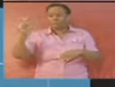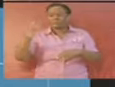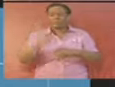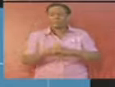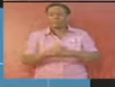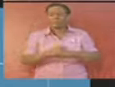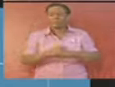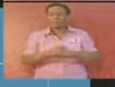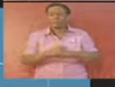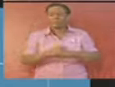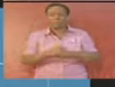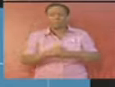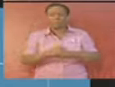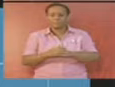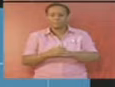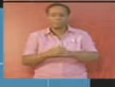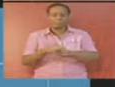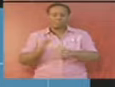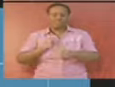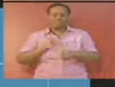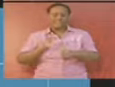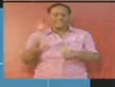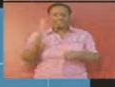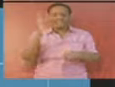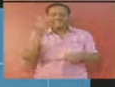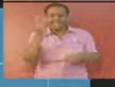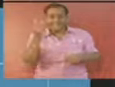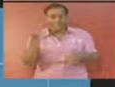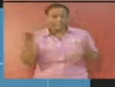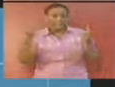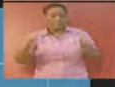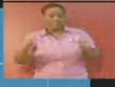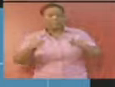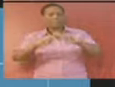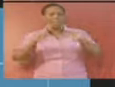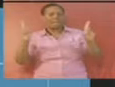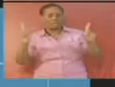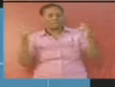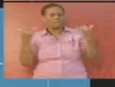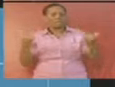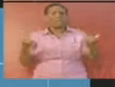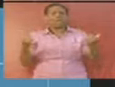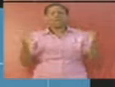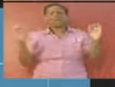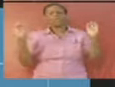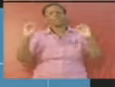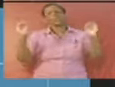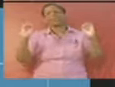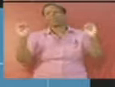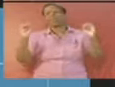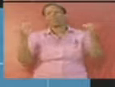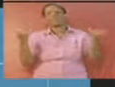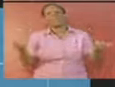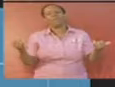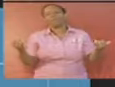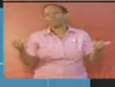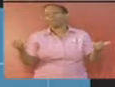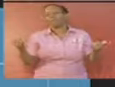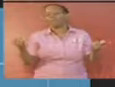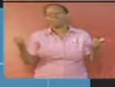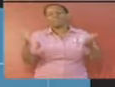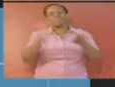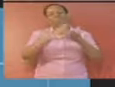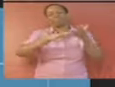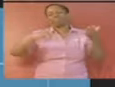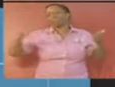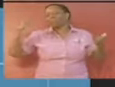seen a case of smallpox myself as well, because it has been eradicated because of vaccinations and the success of vaccination programs